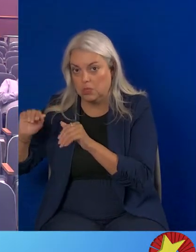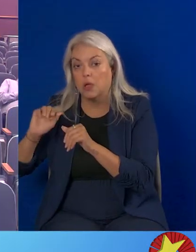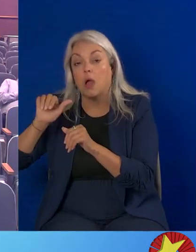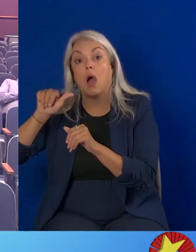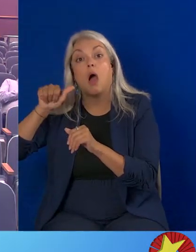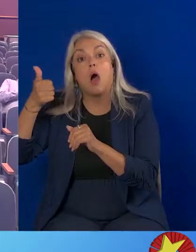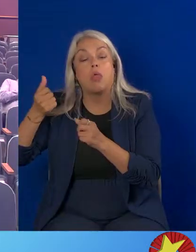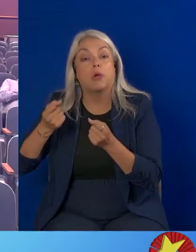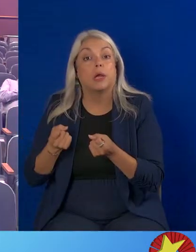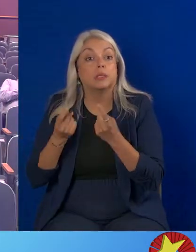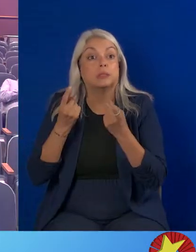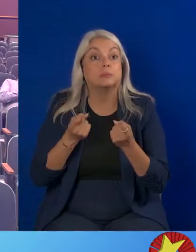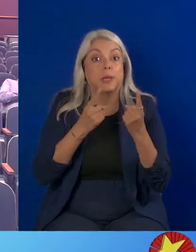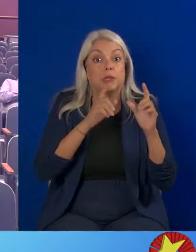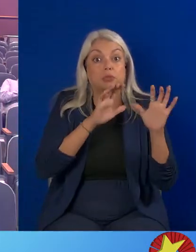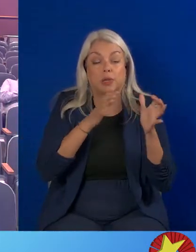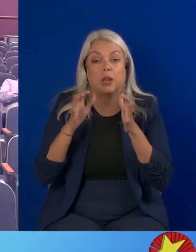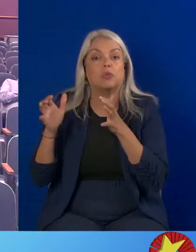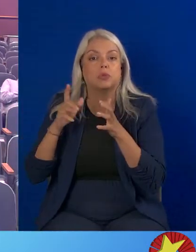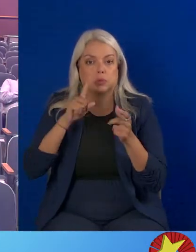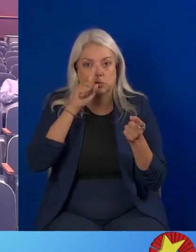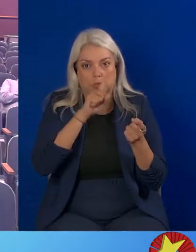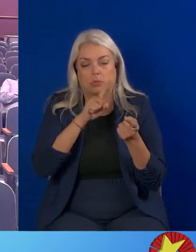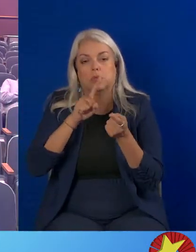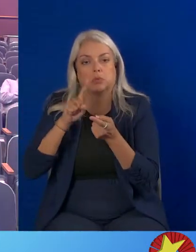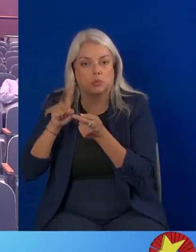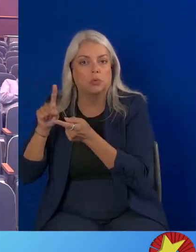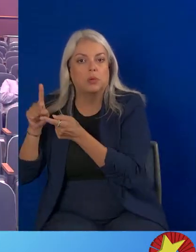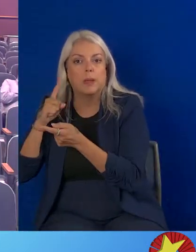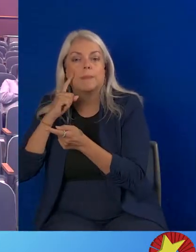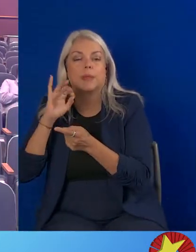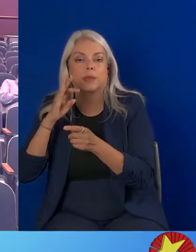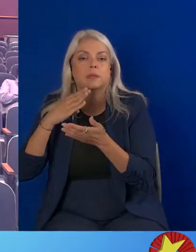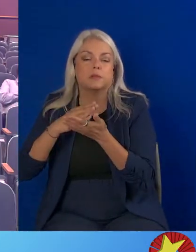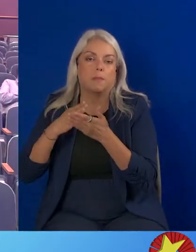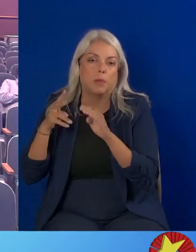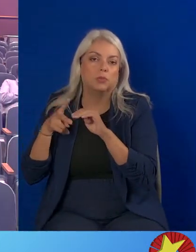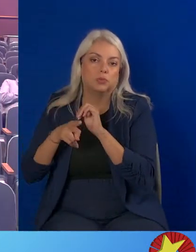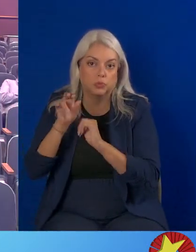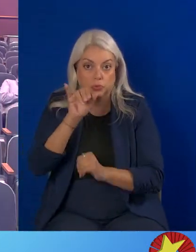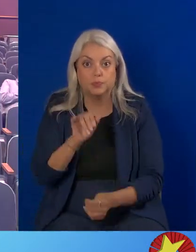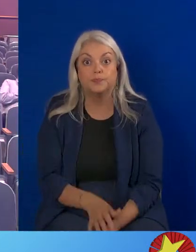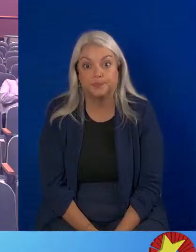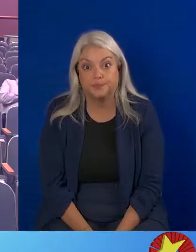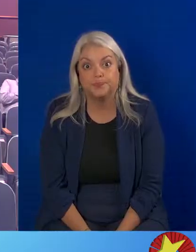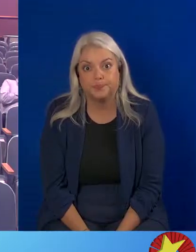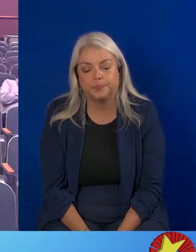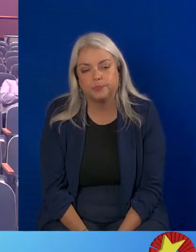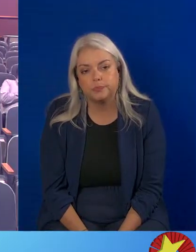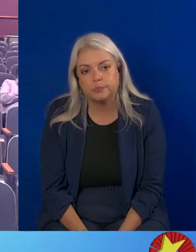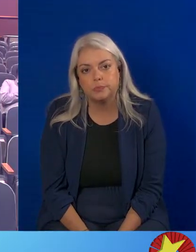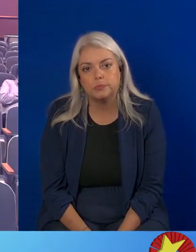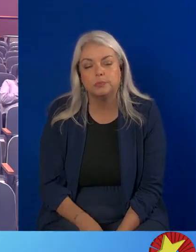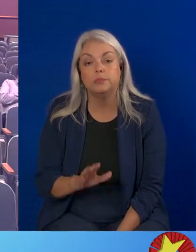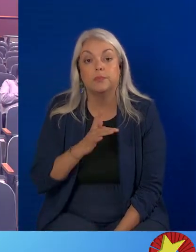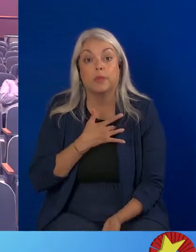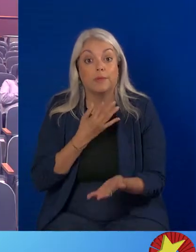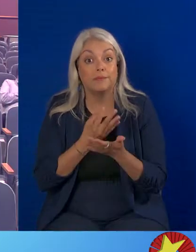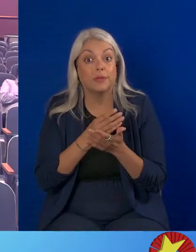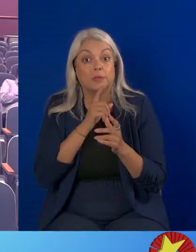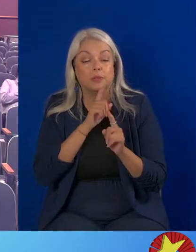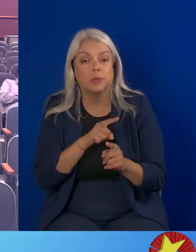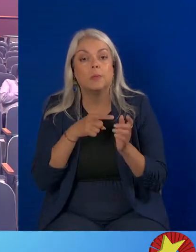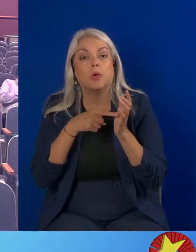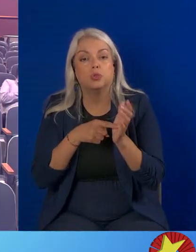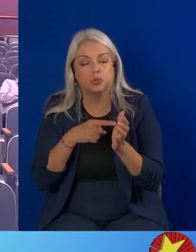expenditure categories have decreased as a result of budget cuts. The financial reports show a decrease in our